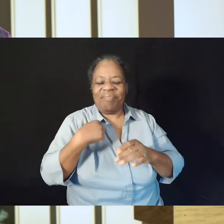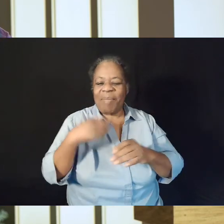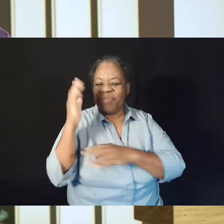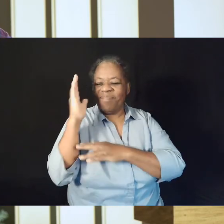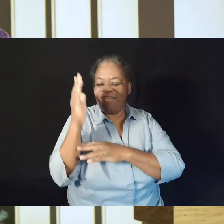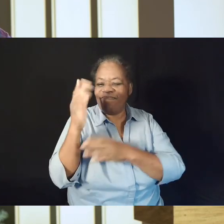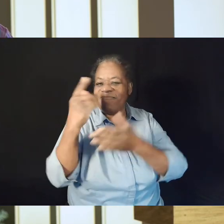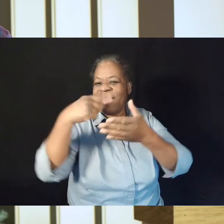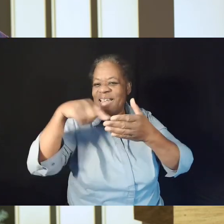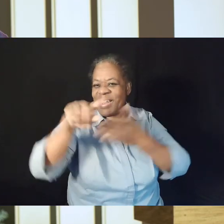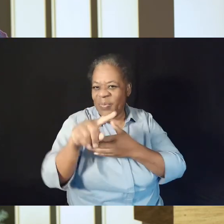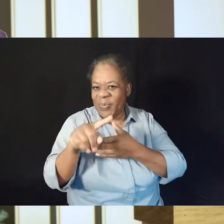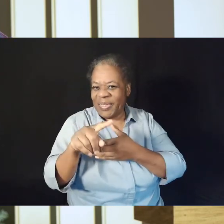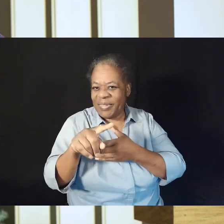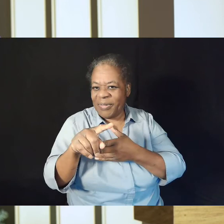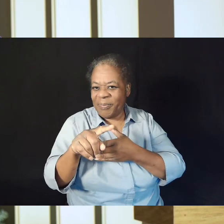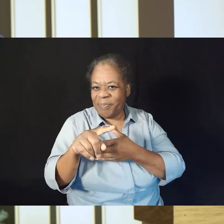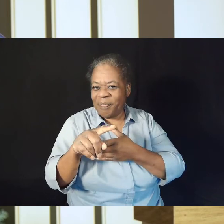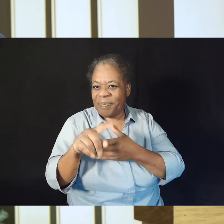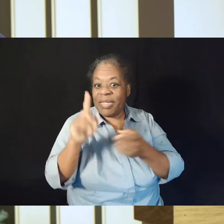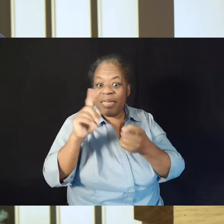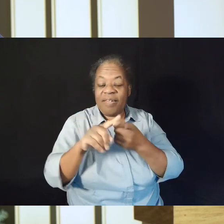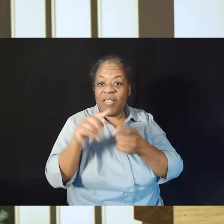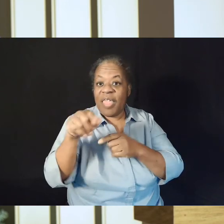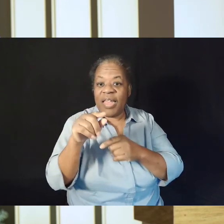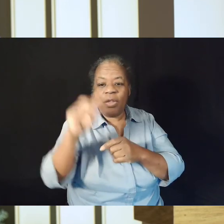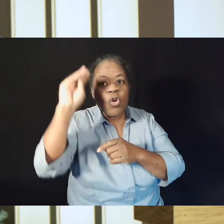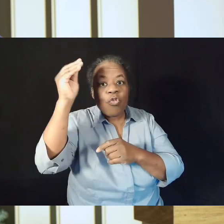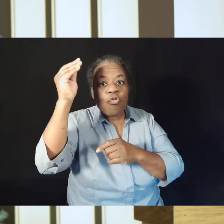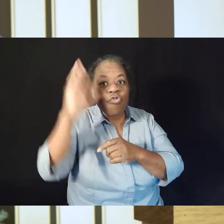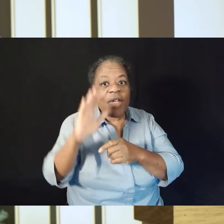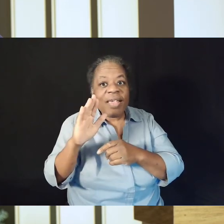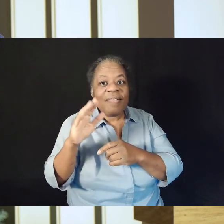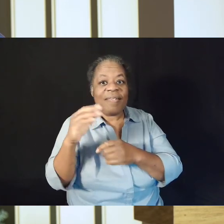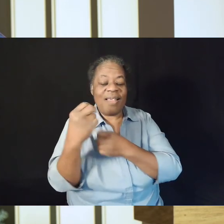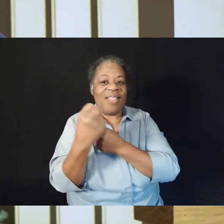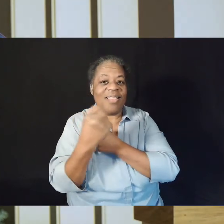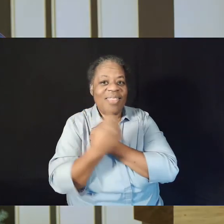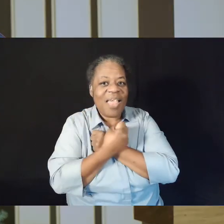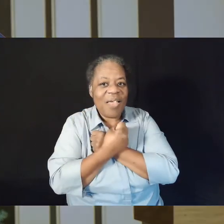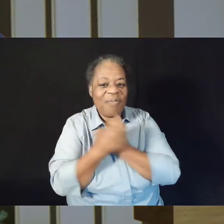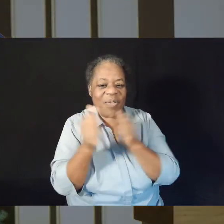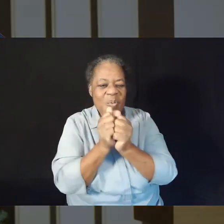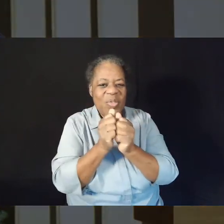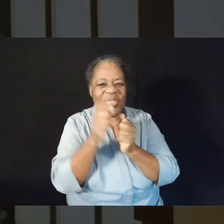week. But until then, grace and love be with you.